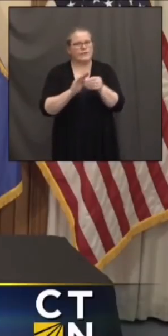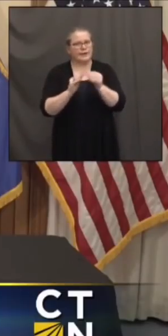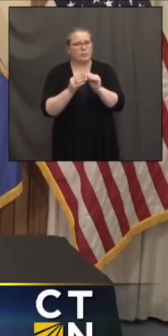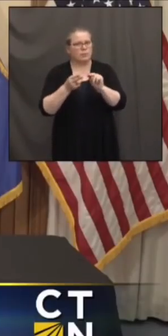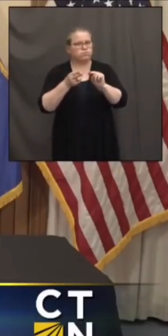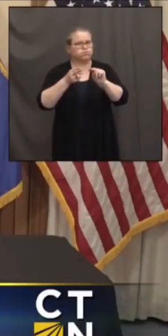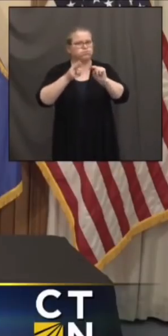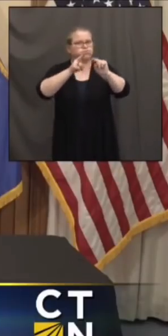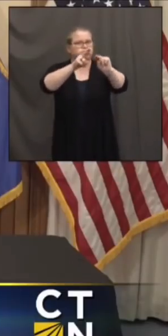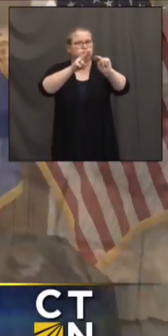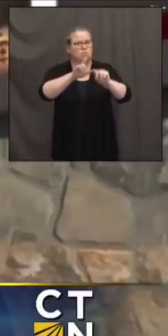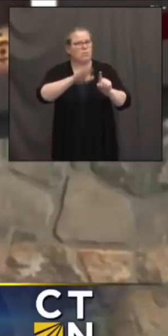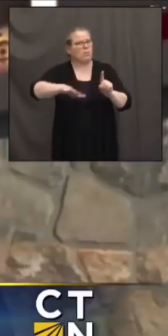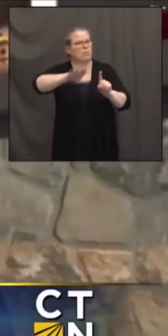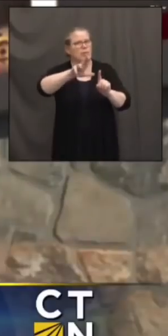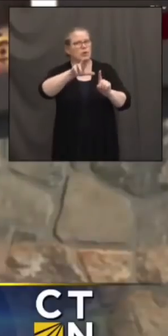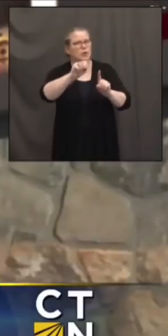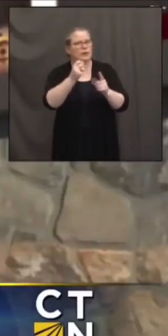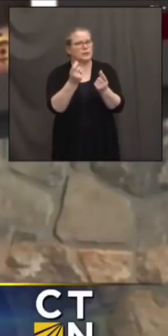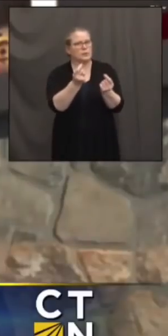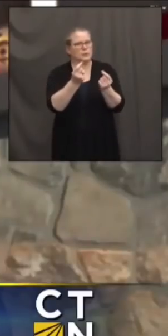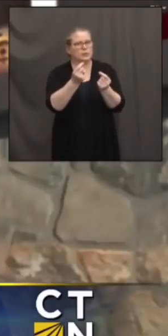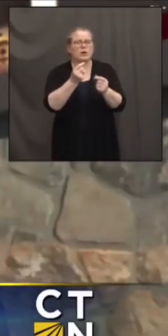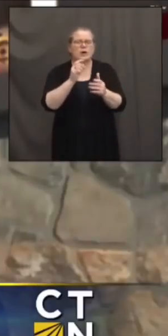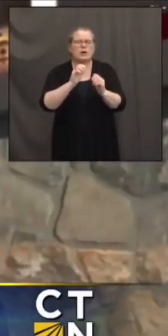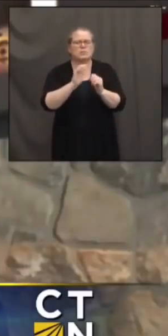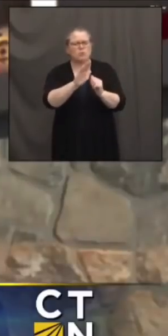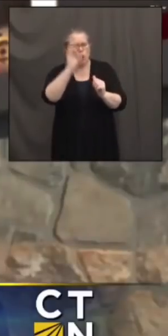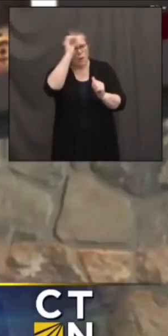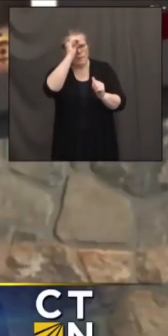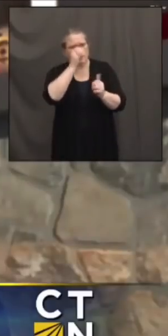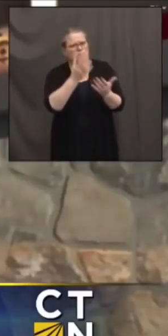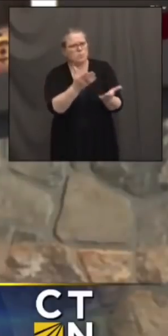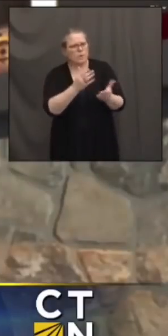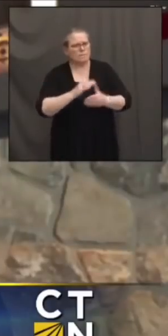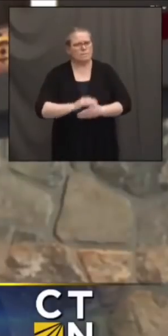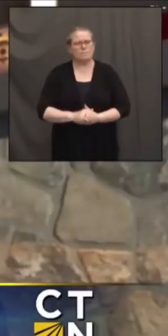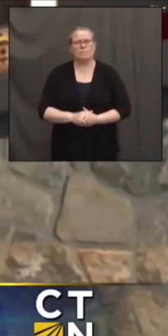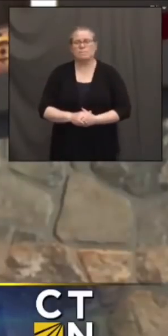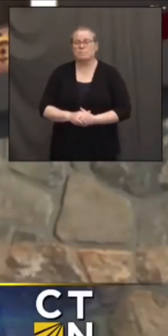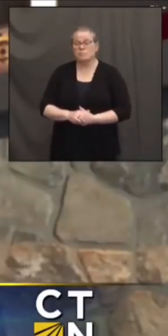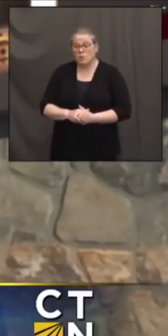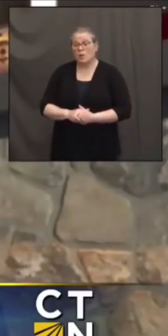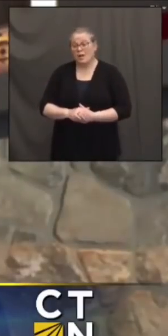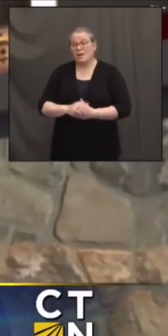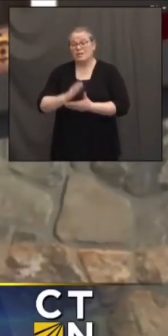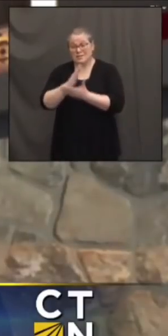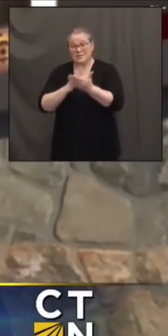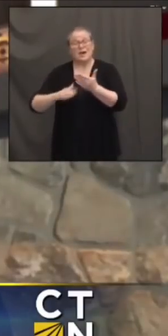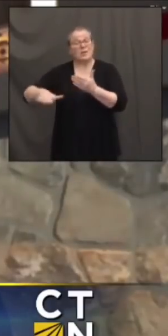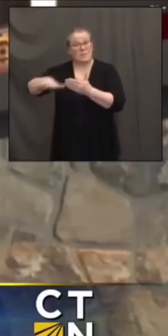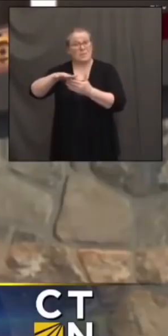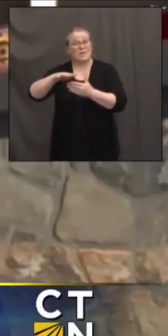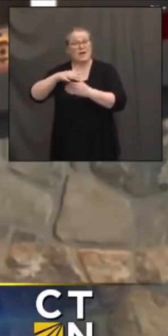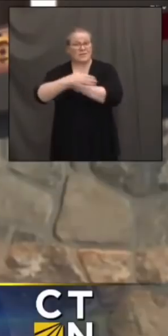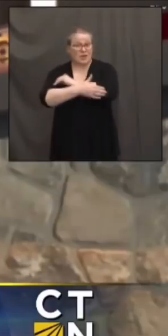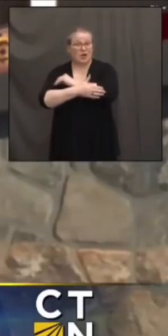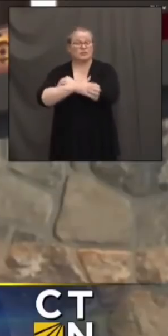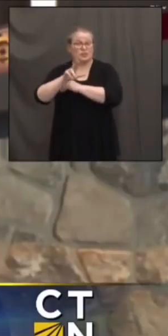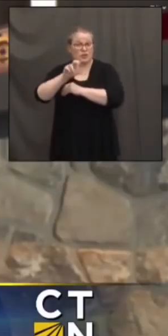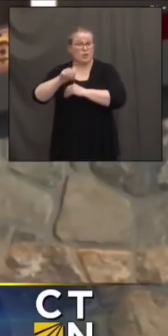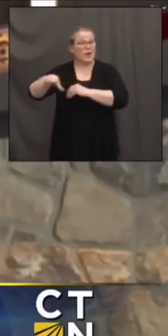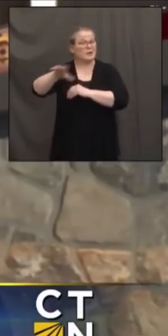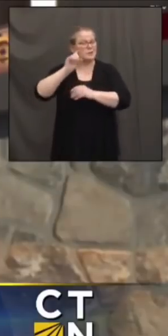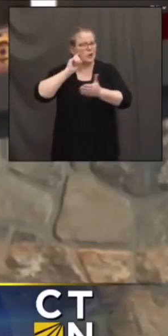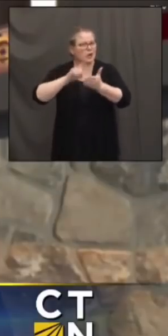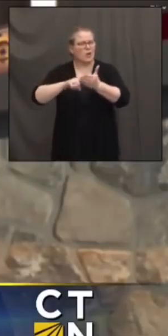think that this is a difficult month because we're going to see cases are rising in some parts of the country. I think we're seeing a plateauing and